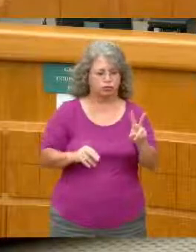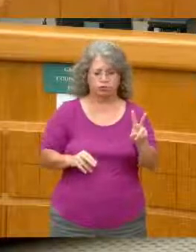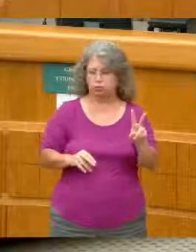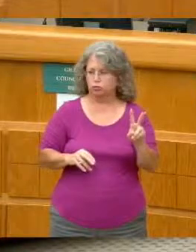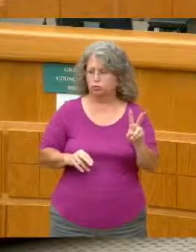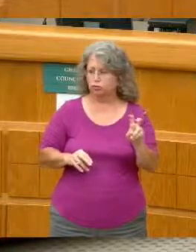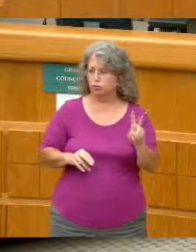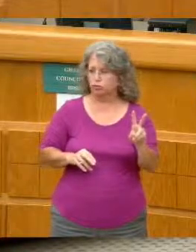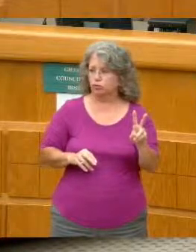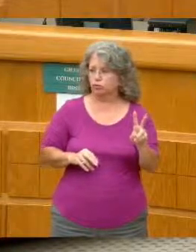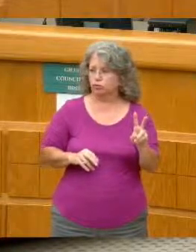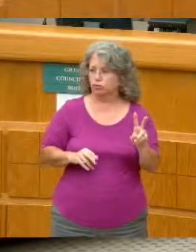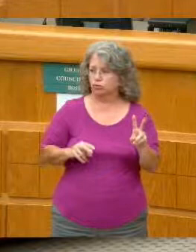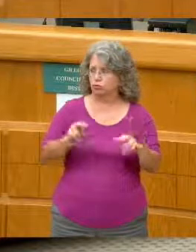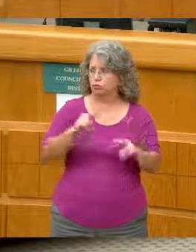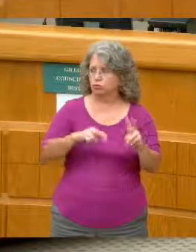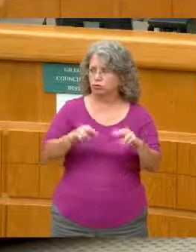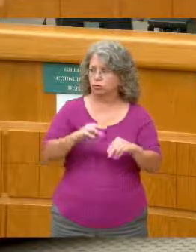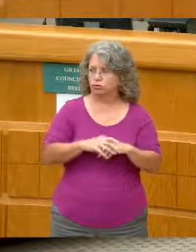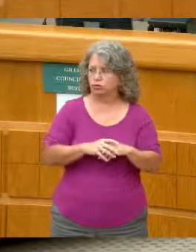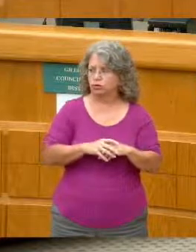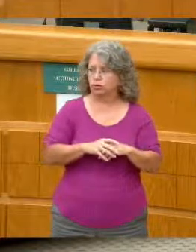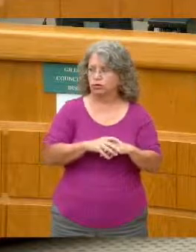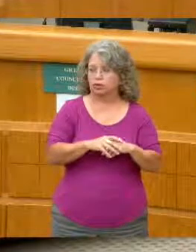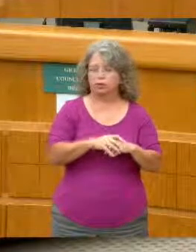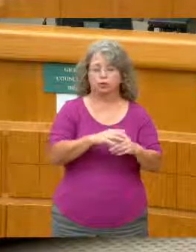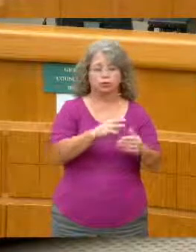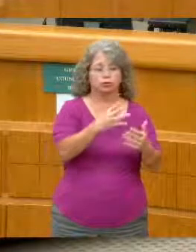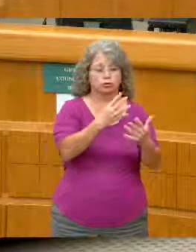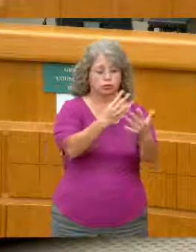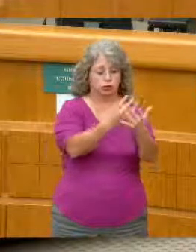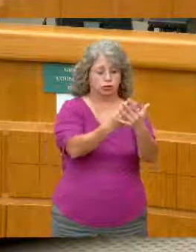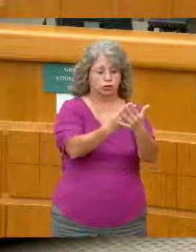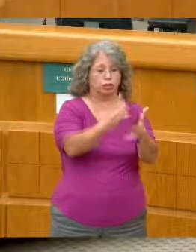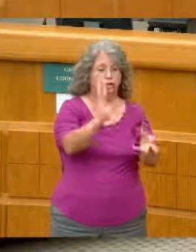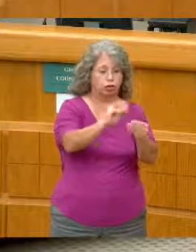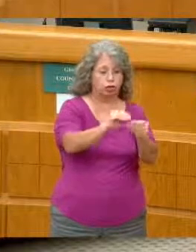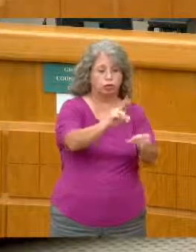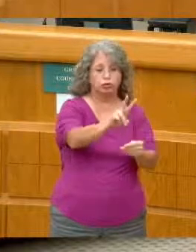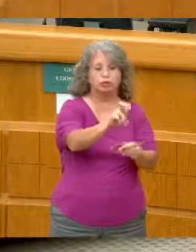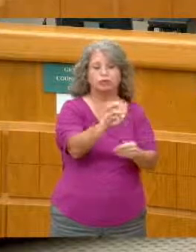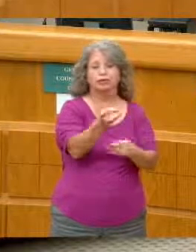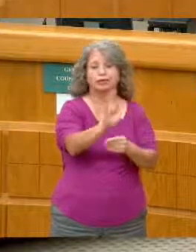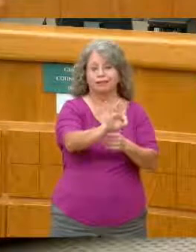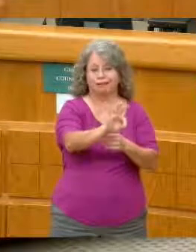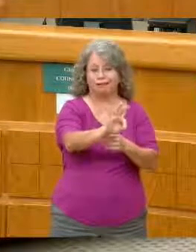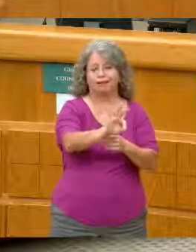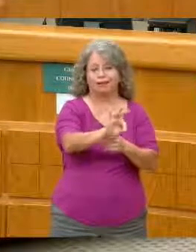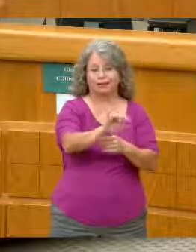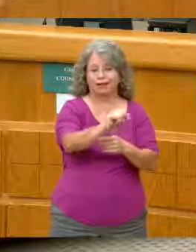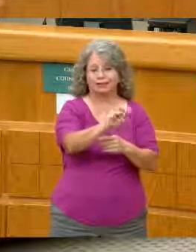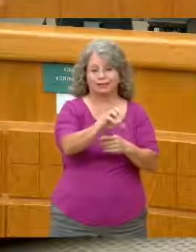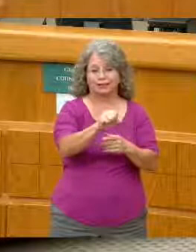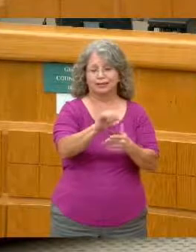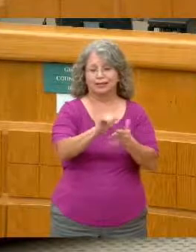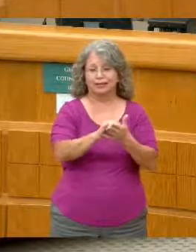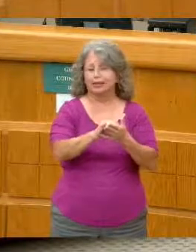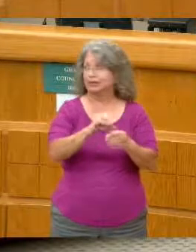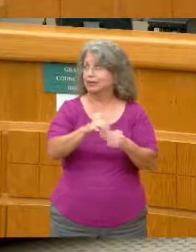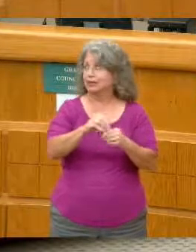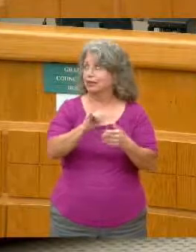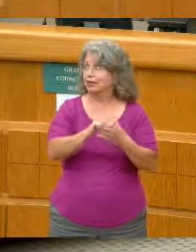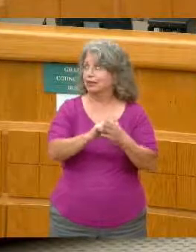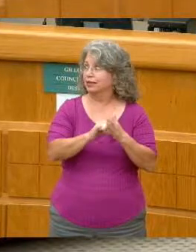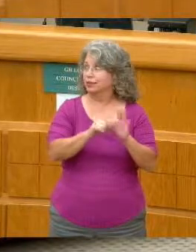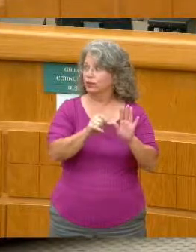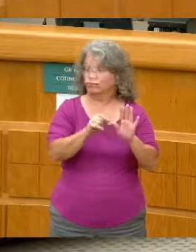200 and, let me see, we have it here somewhere. The number at the detention center is 269. So